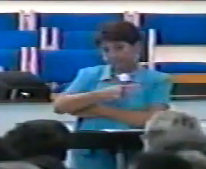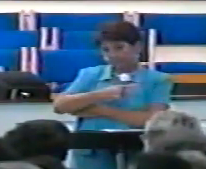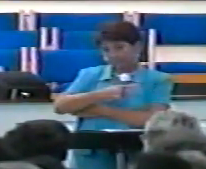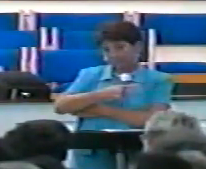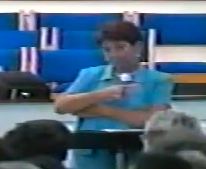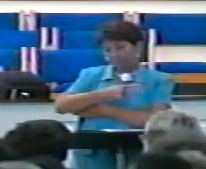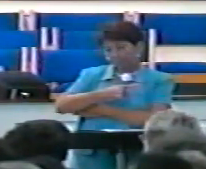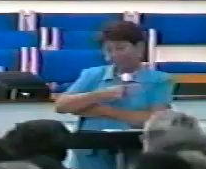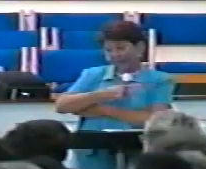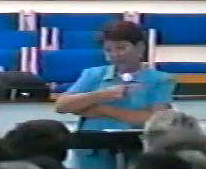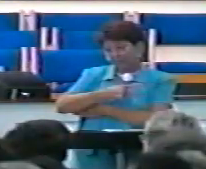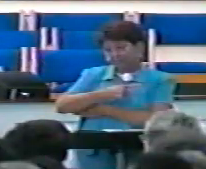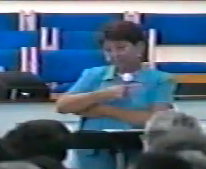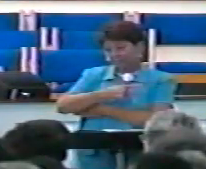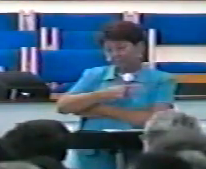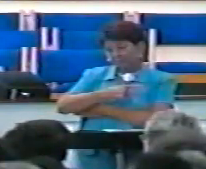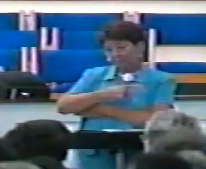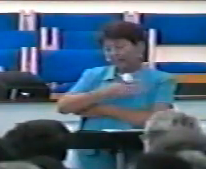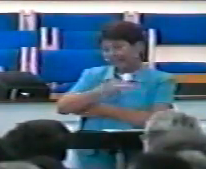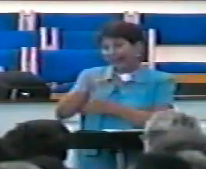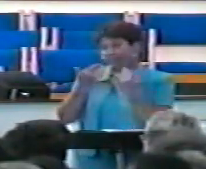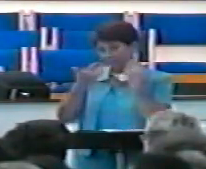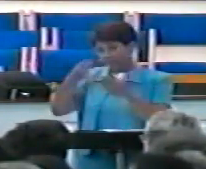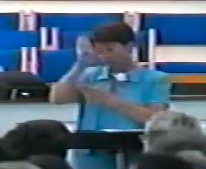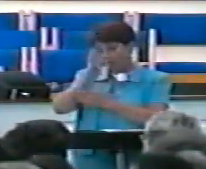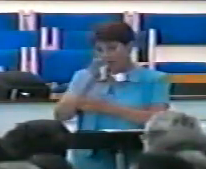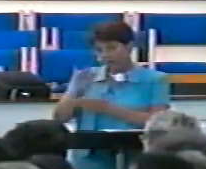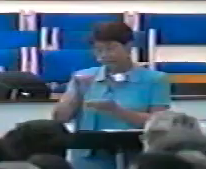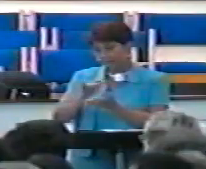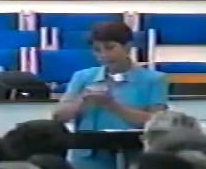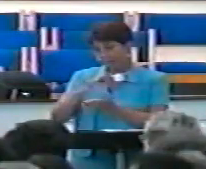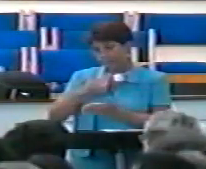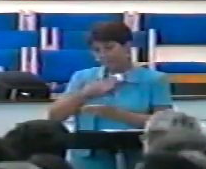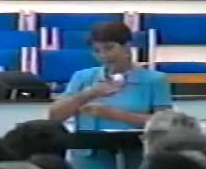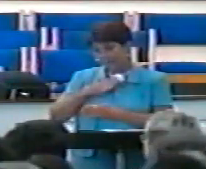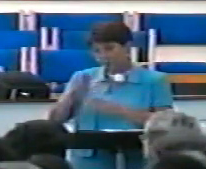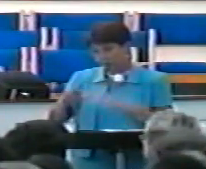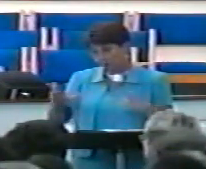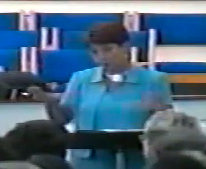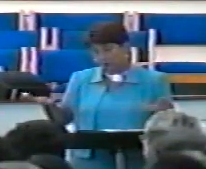I'm glad this morning, and I thank God that my children,